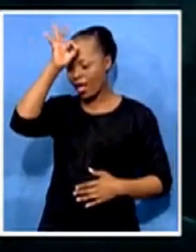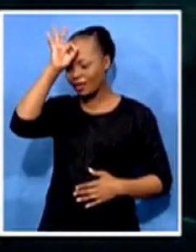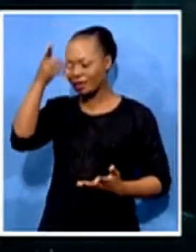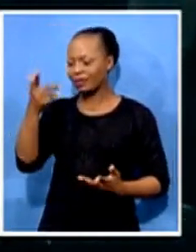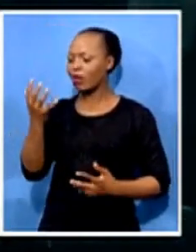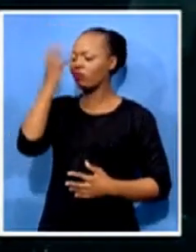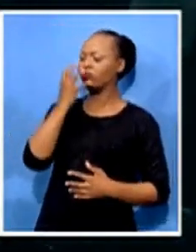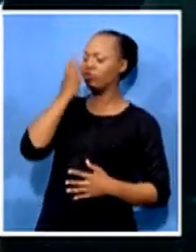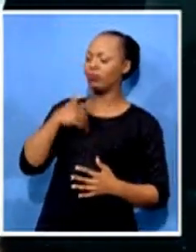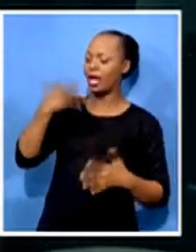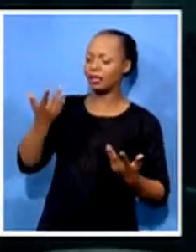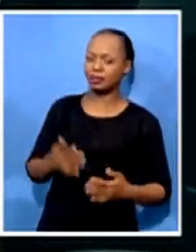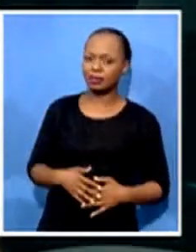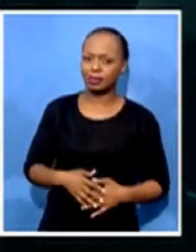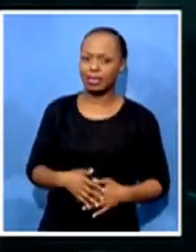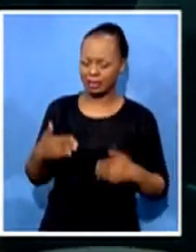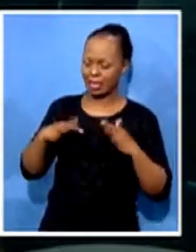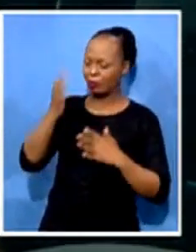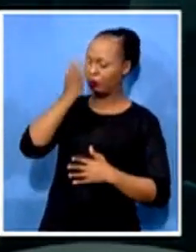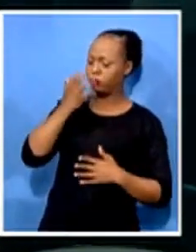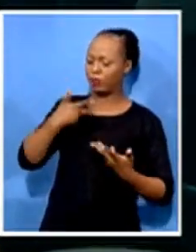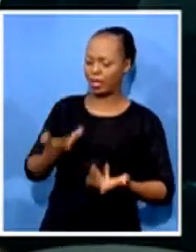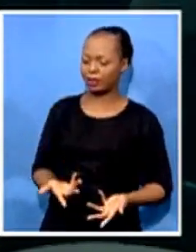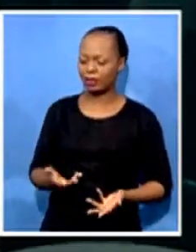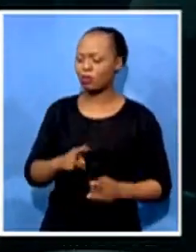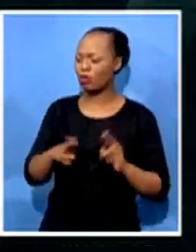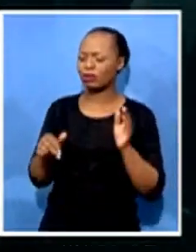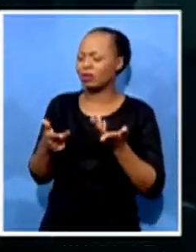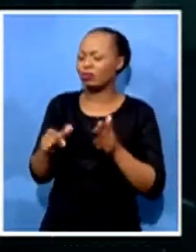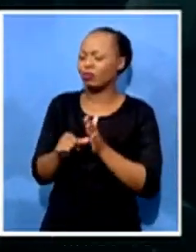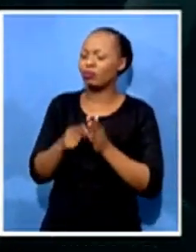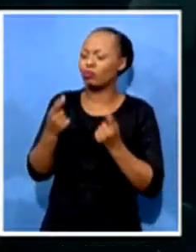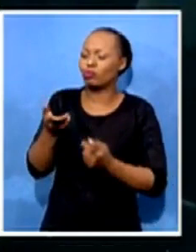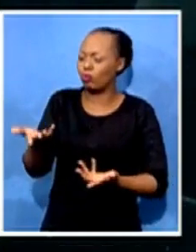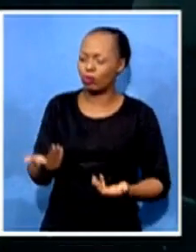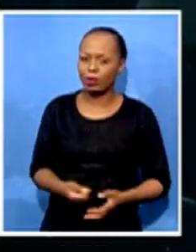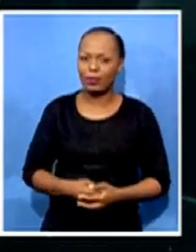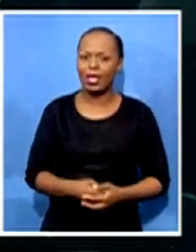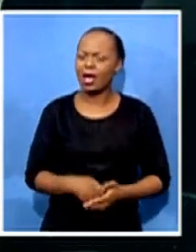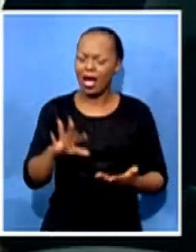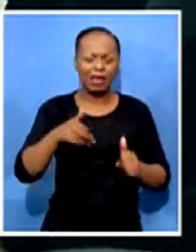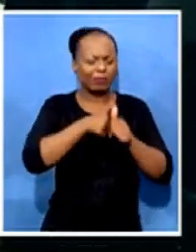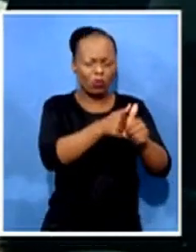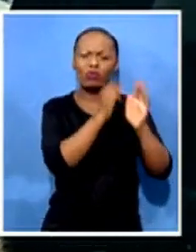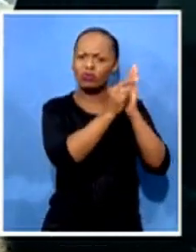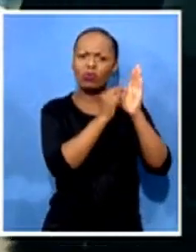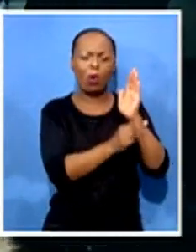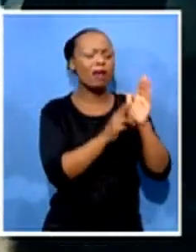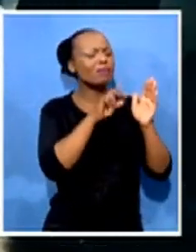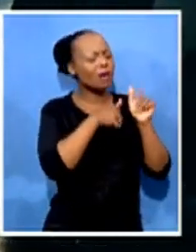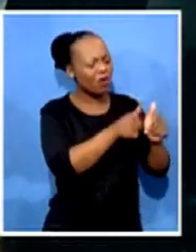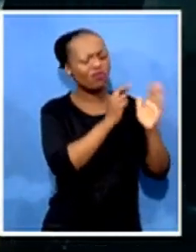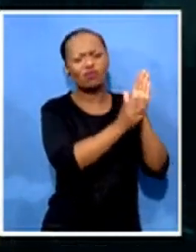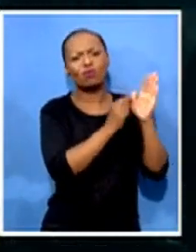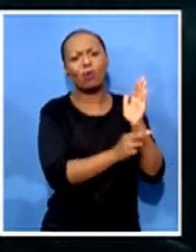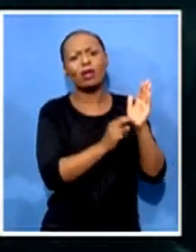I know, I did not provoke any person. Then, Let's just stick to the rules. I think if we stick to the rules that was agreed upon, this thing will go smooth, it will be